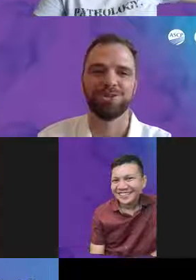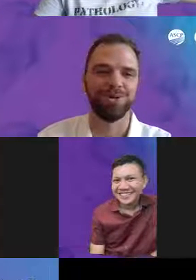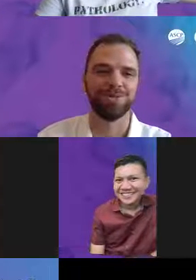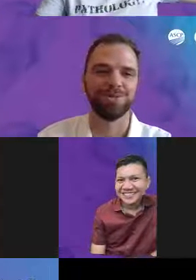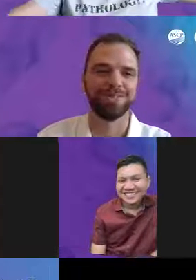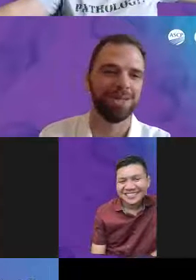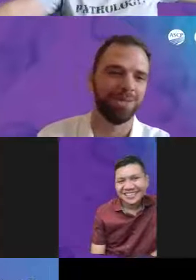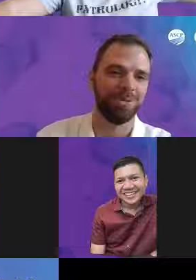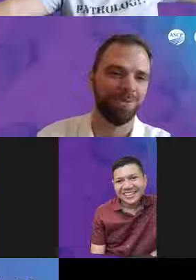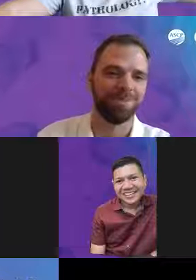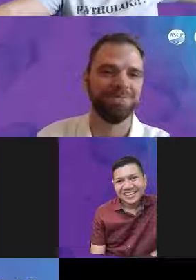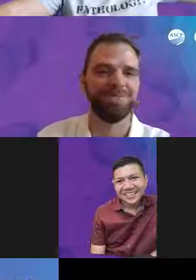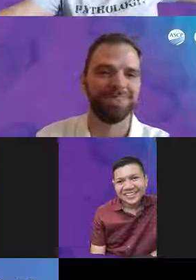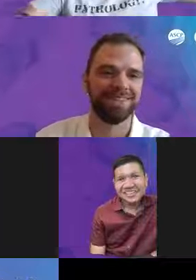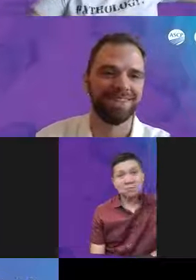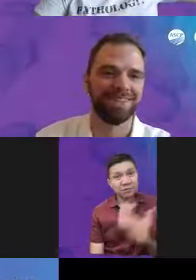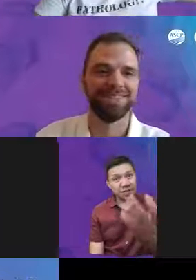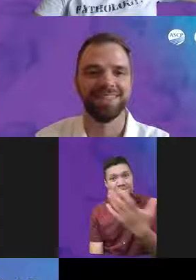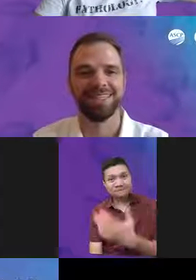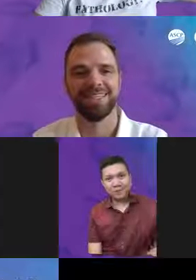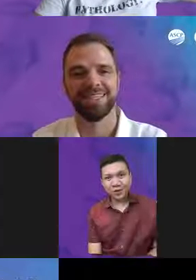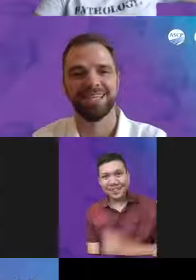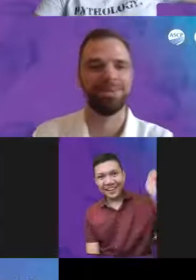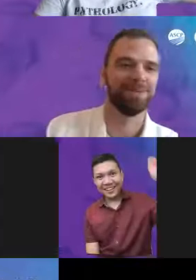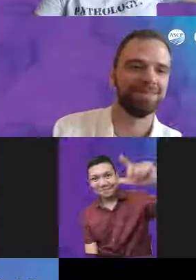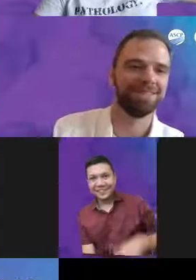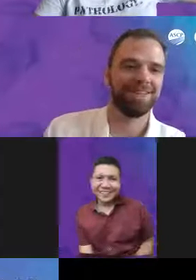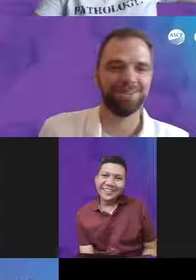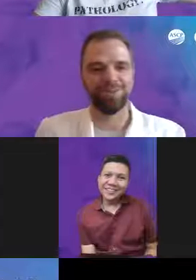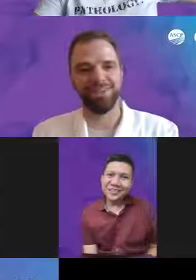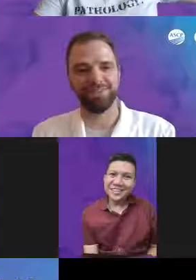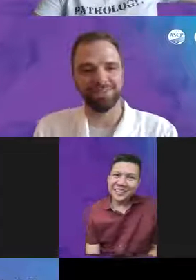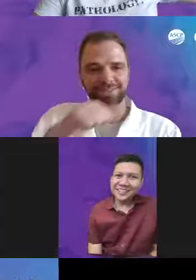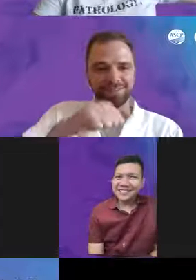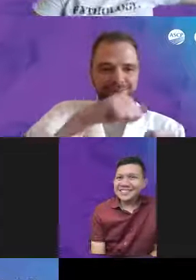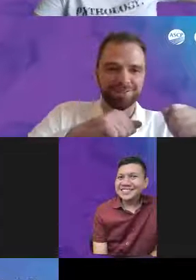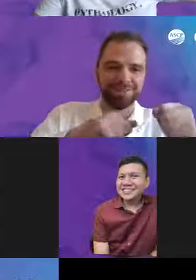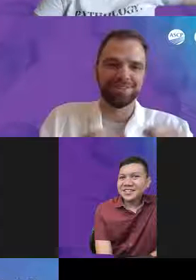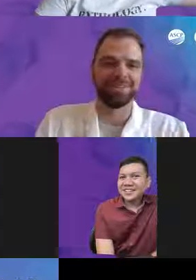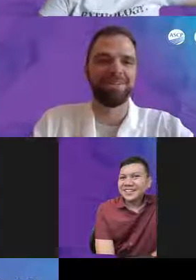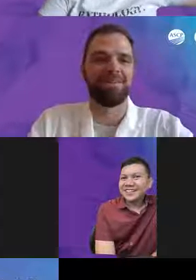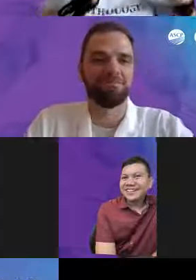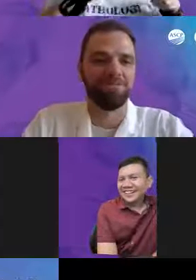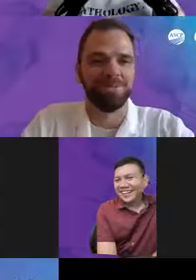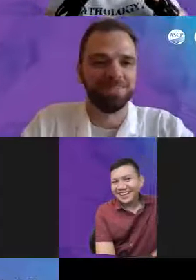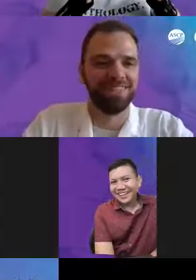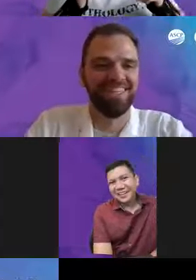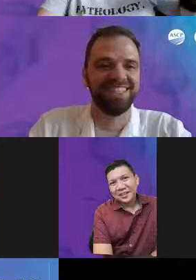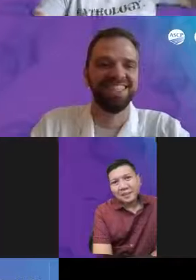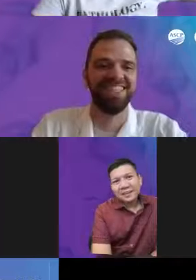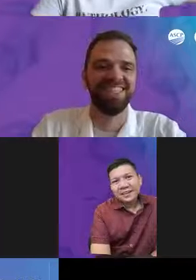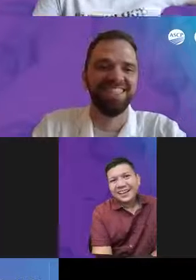Yes. On your toes in the cell bowl. Yeah. Absolutely. Toss that in. Dodge and toss weave that. And toss that in.